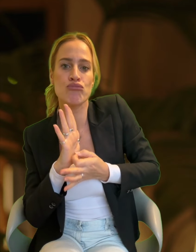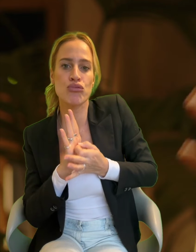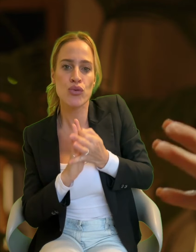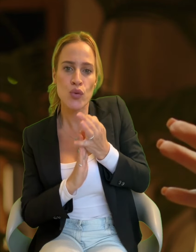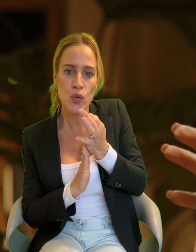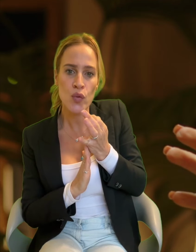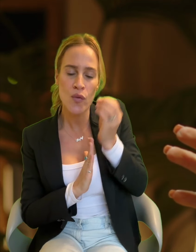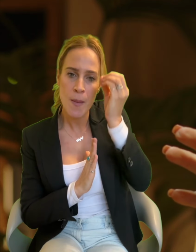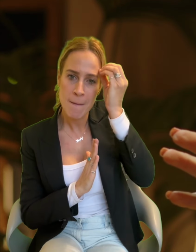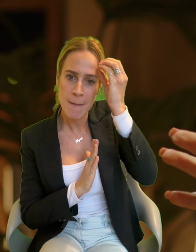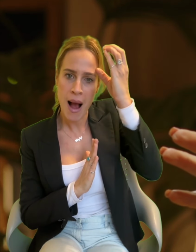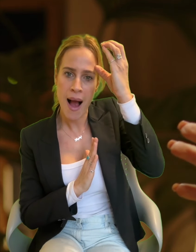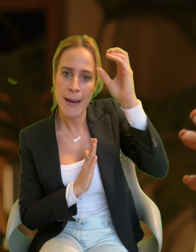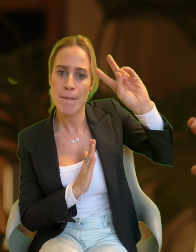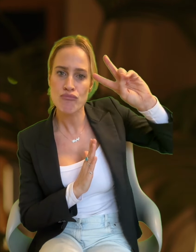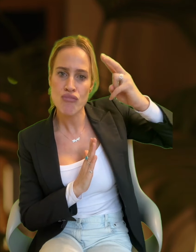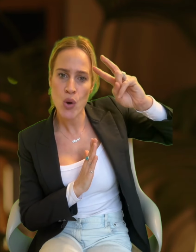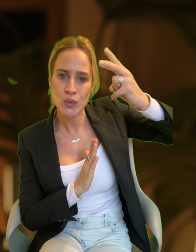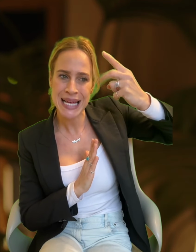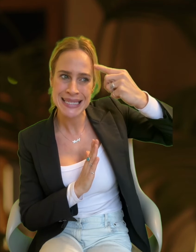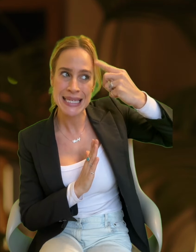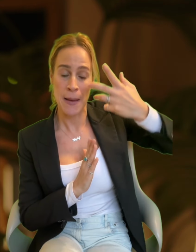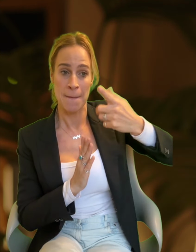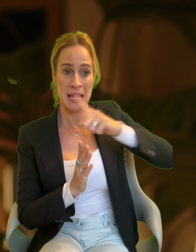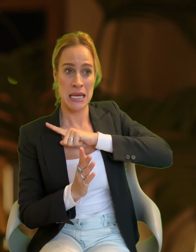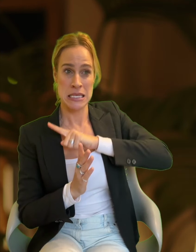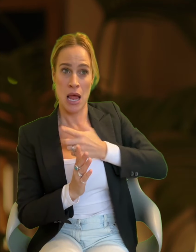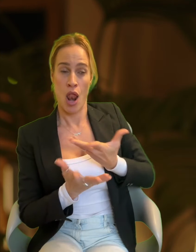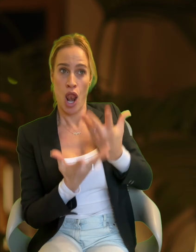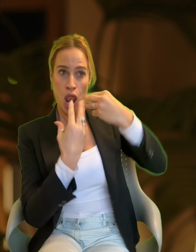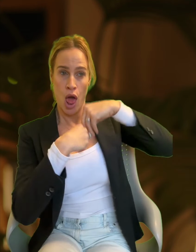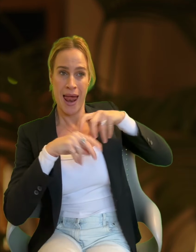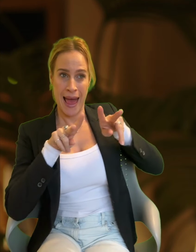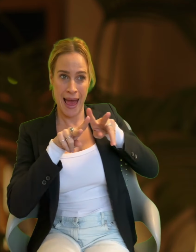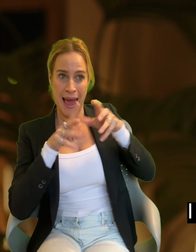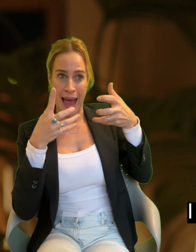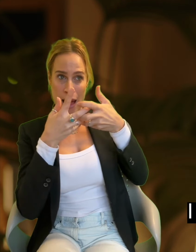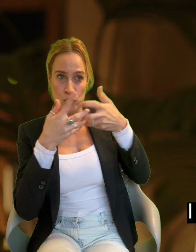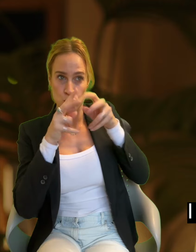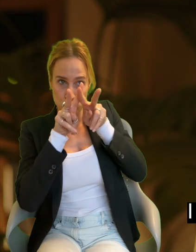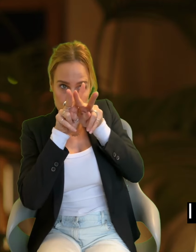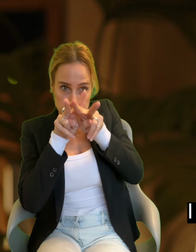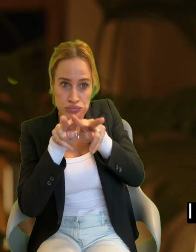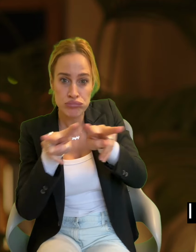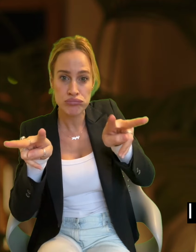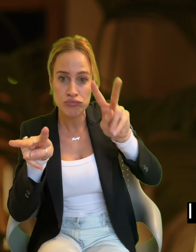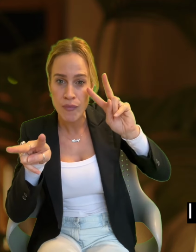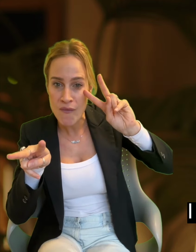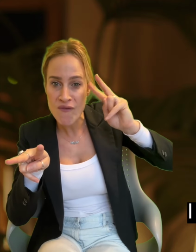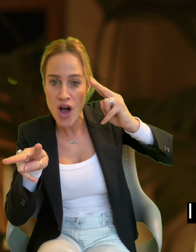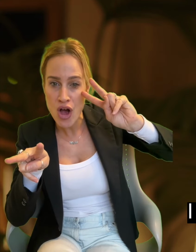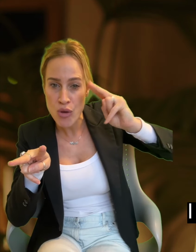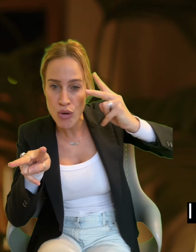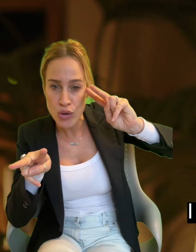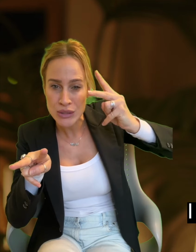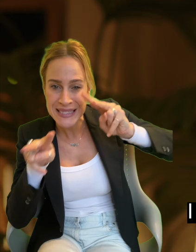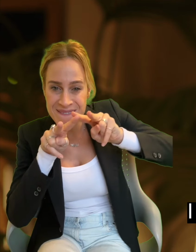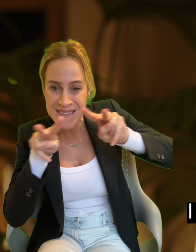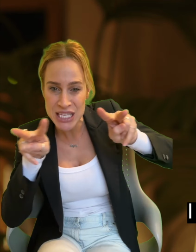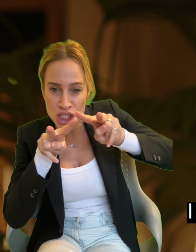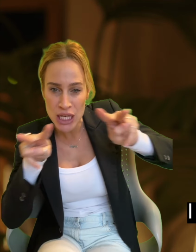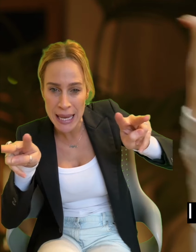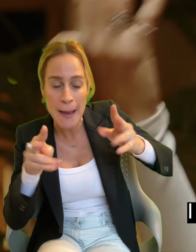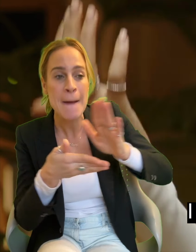to process things visually and learn a visual language. I am now able to learn better